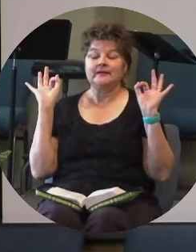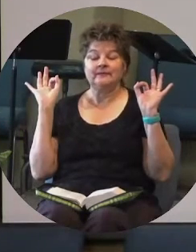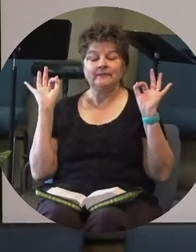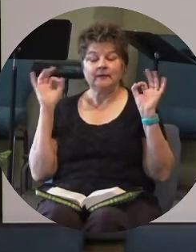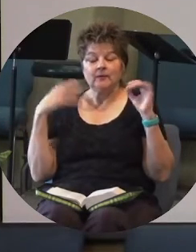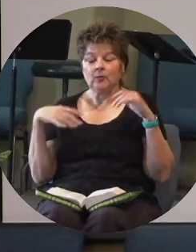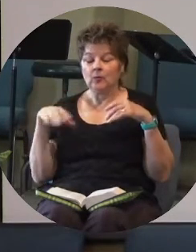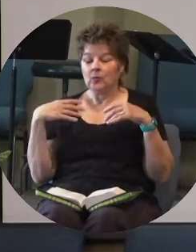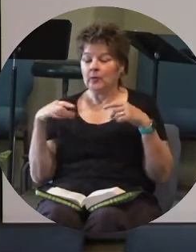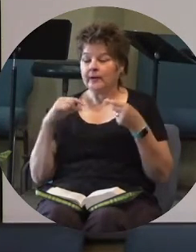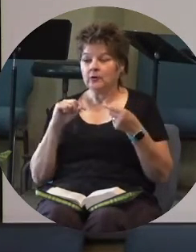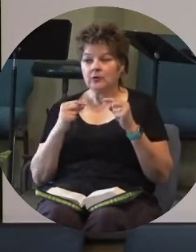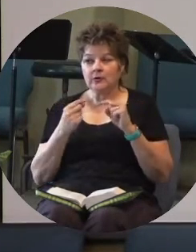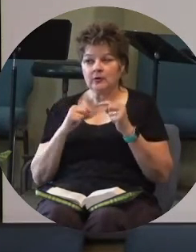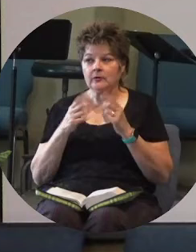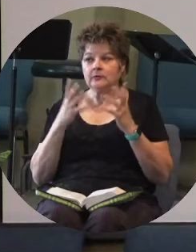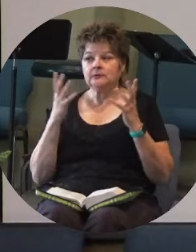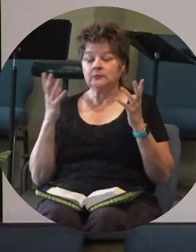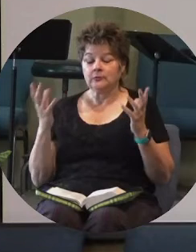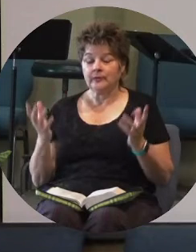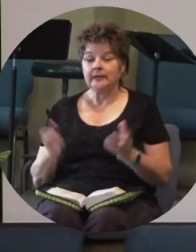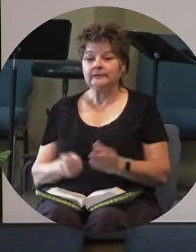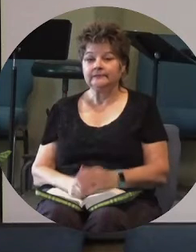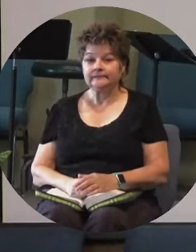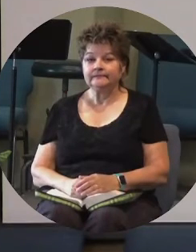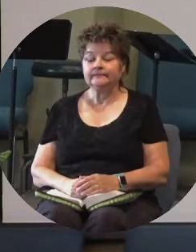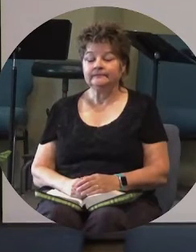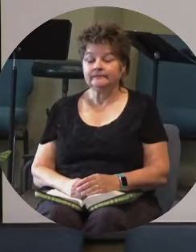what, it hurts so bad.